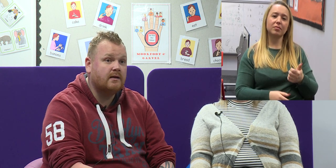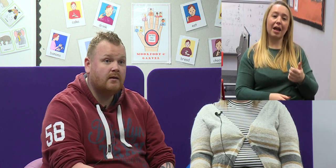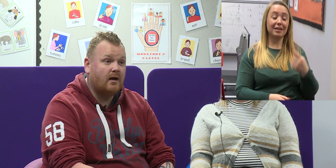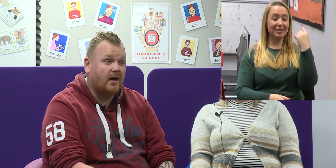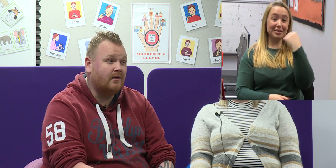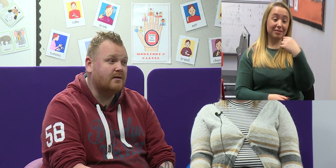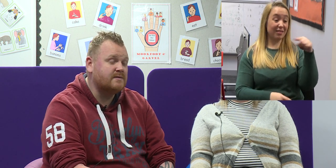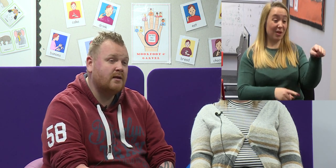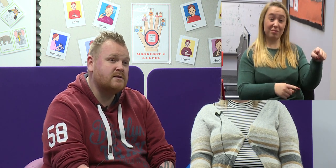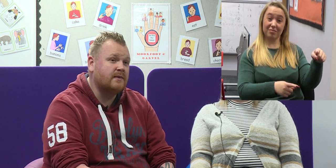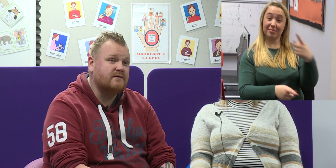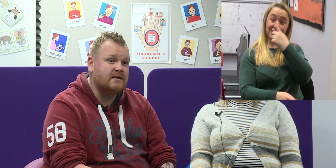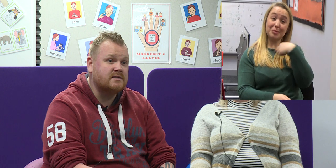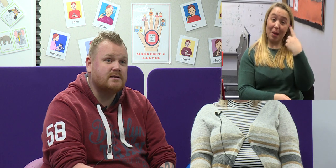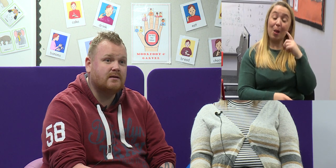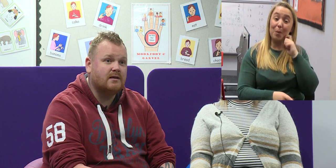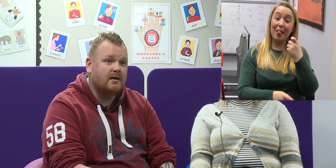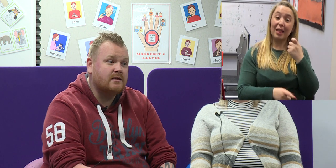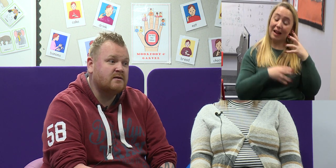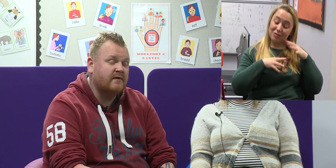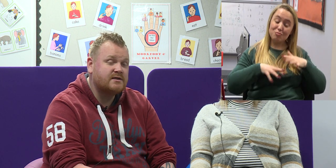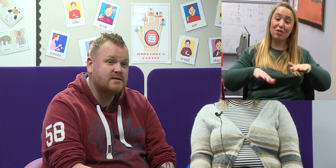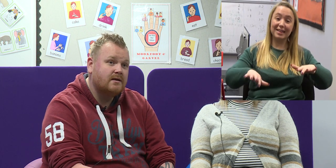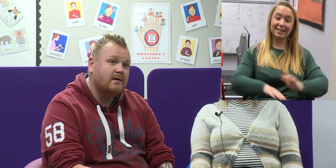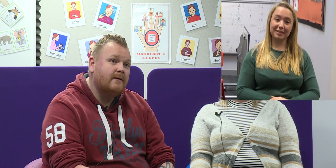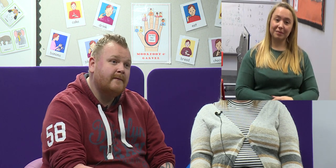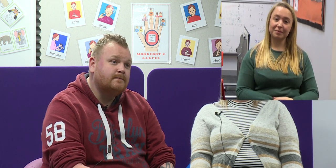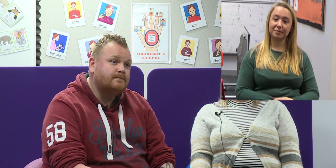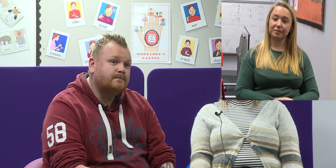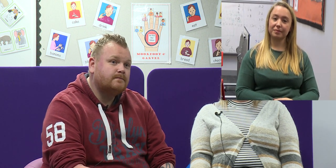person's day. And the smile on somebody's face is, it's infectious.